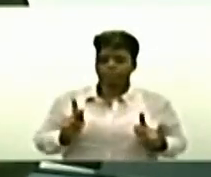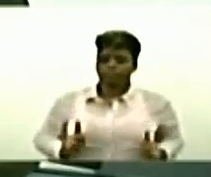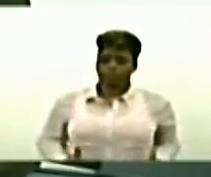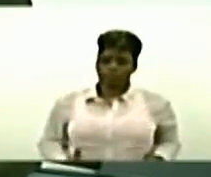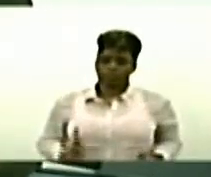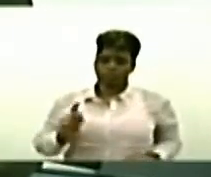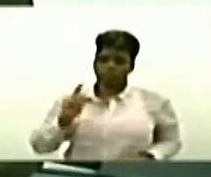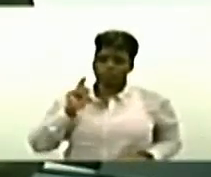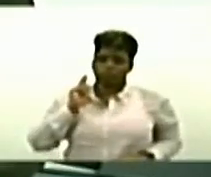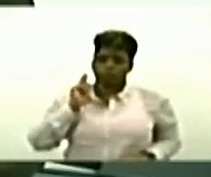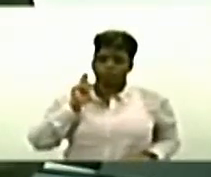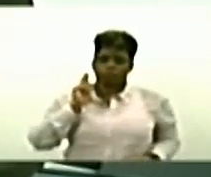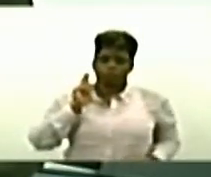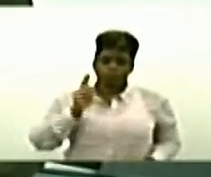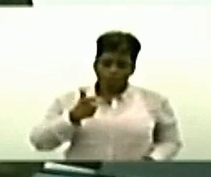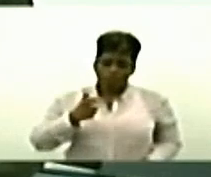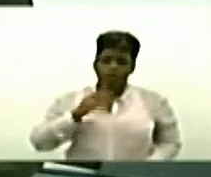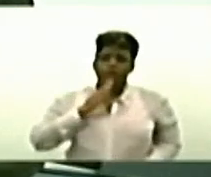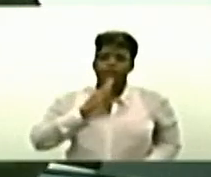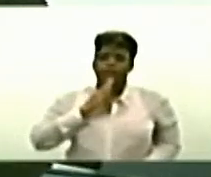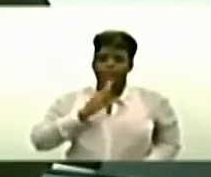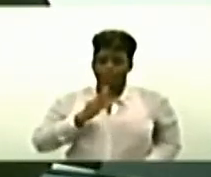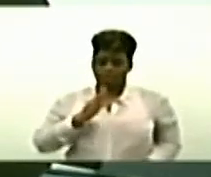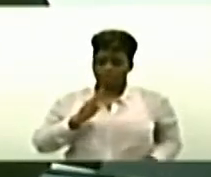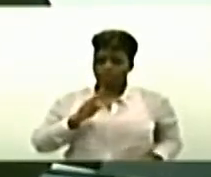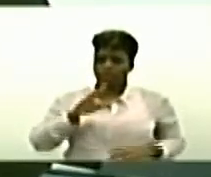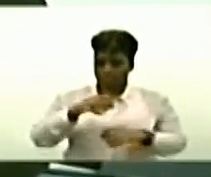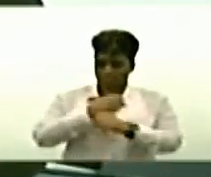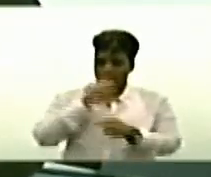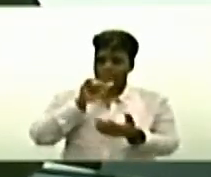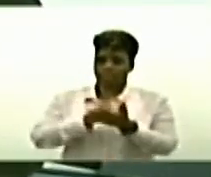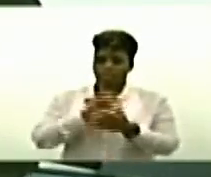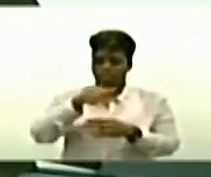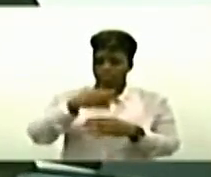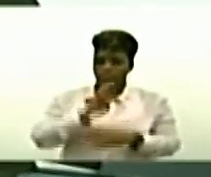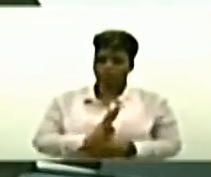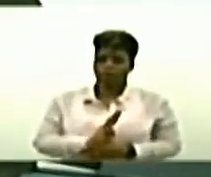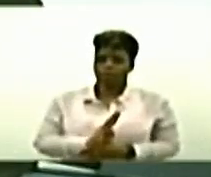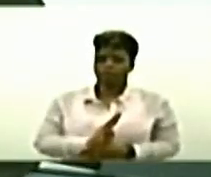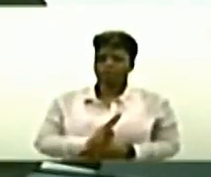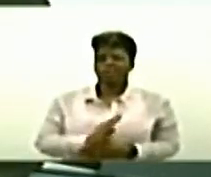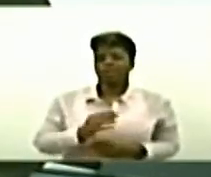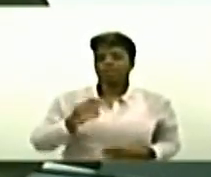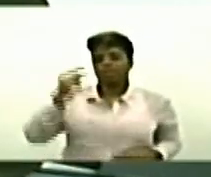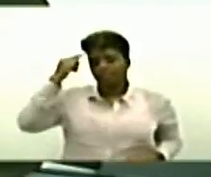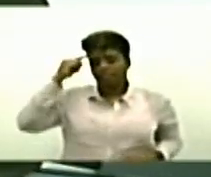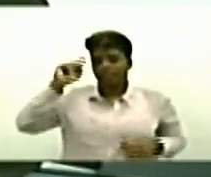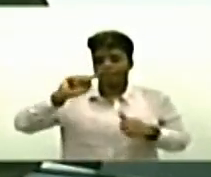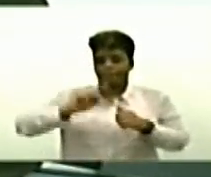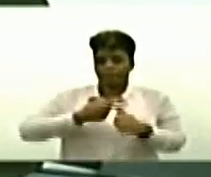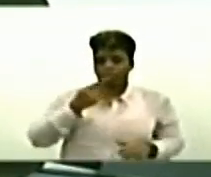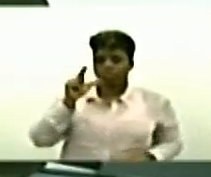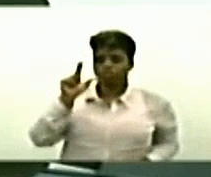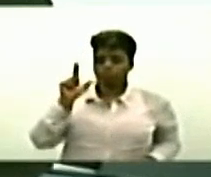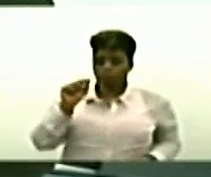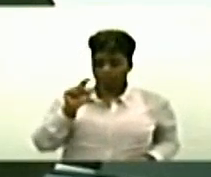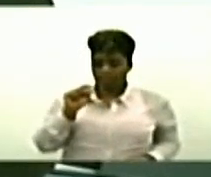going to be engaged. Initially, they are looking at about 20 traffic wardens